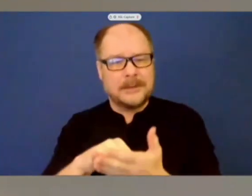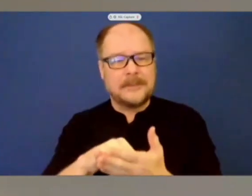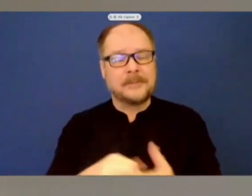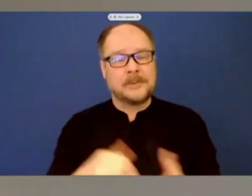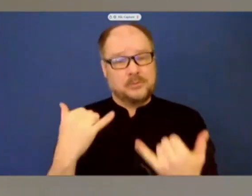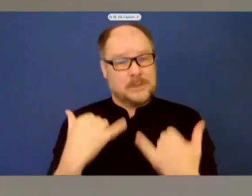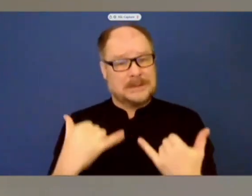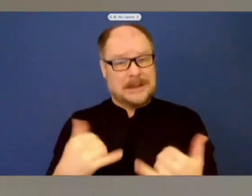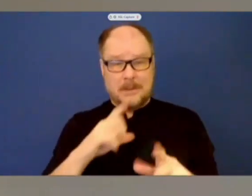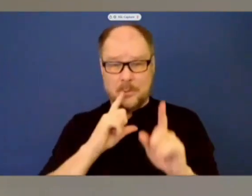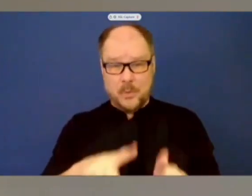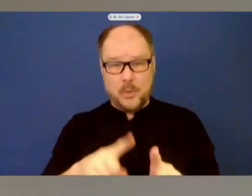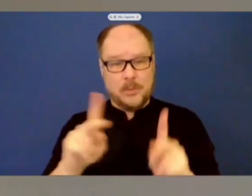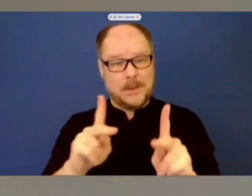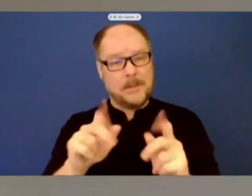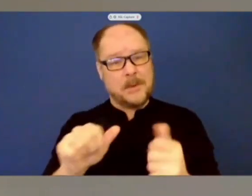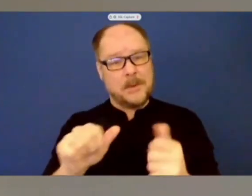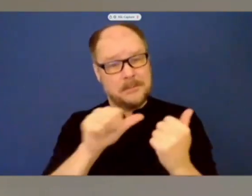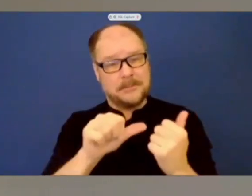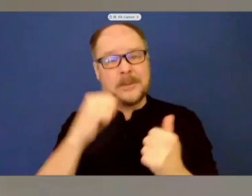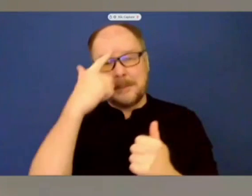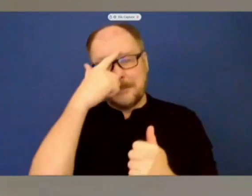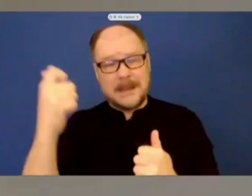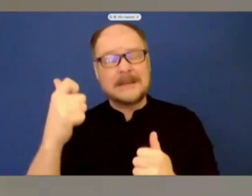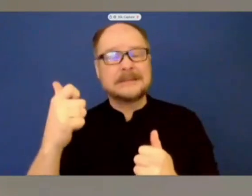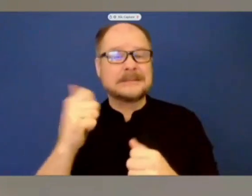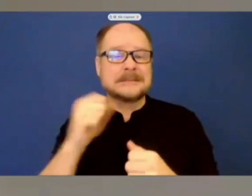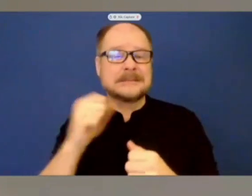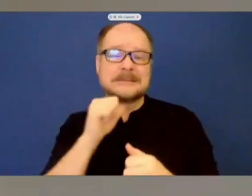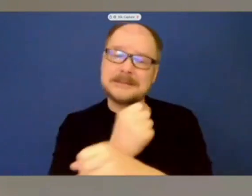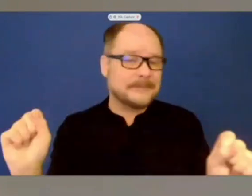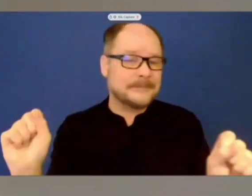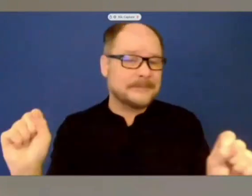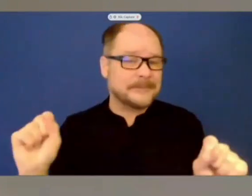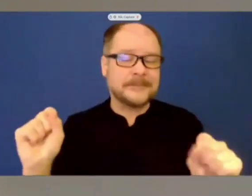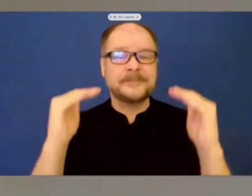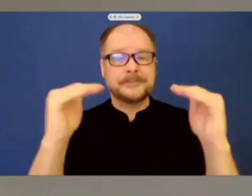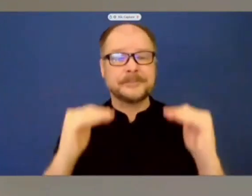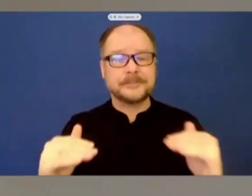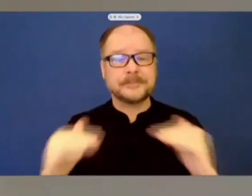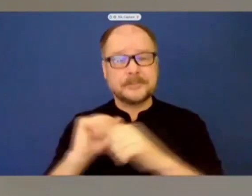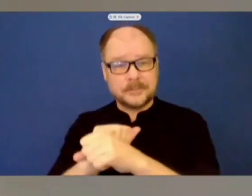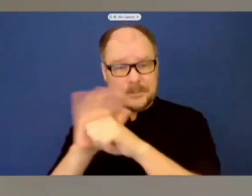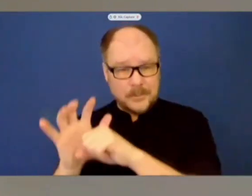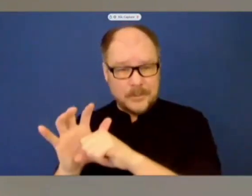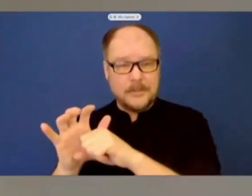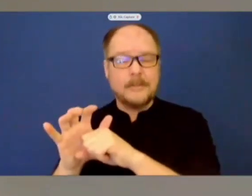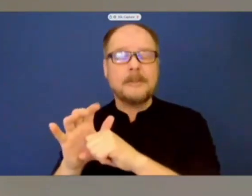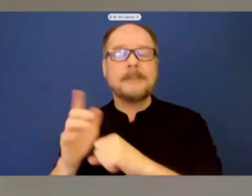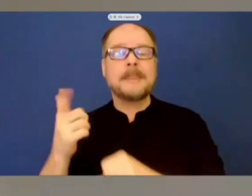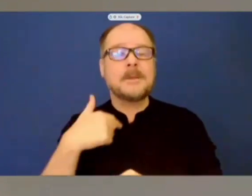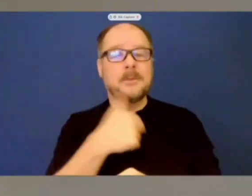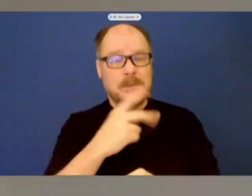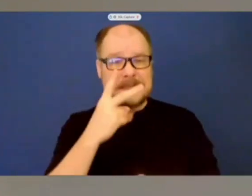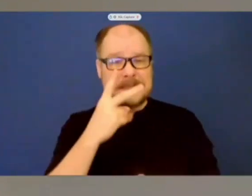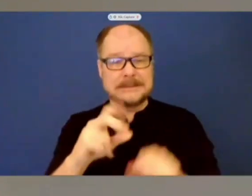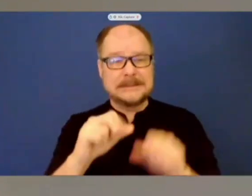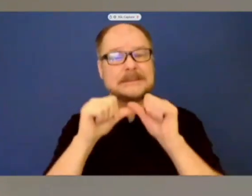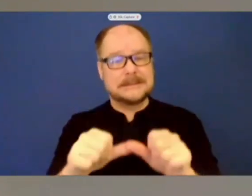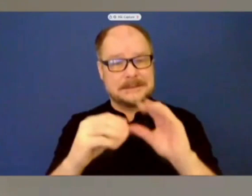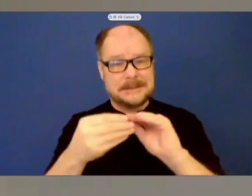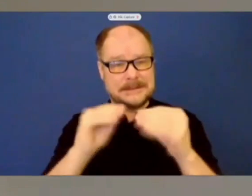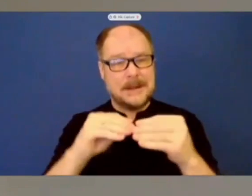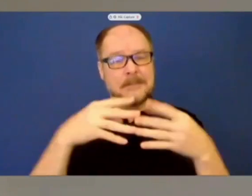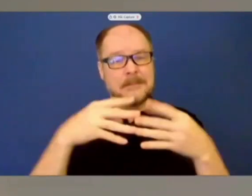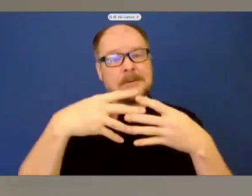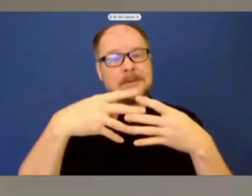site. And lastly, just quickly around COVID, we continue to see a slow decline in our numbers and